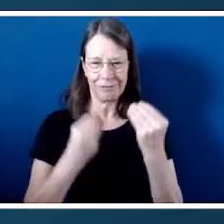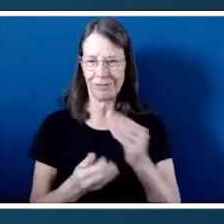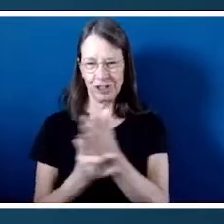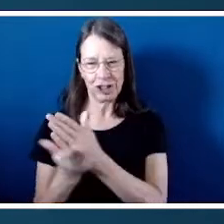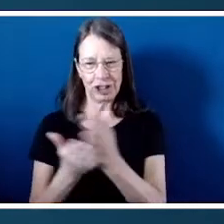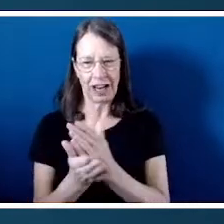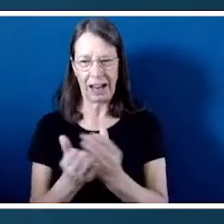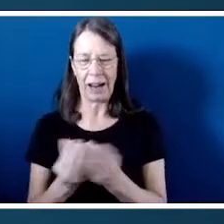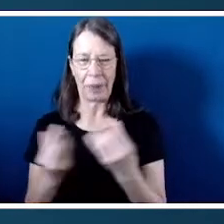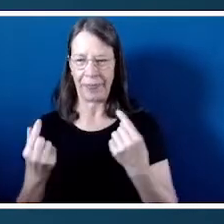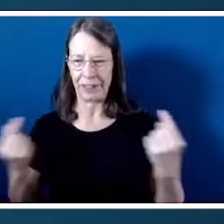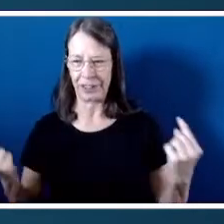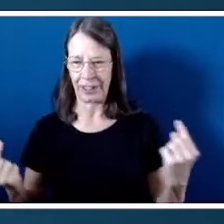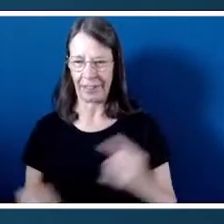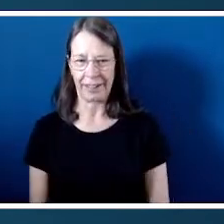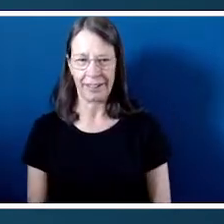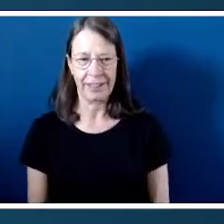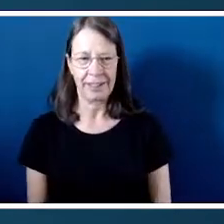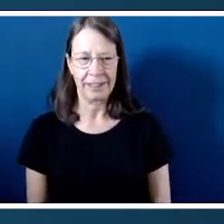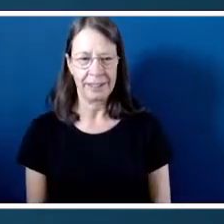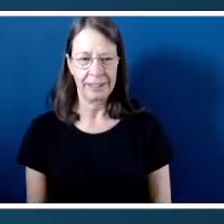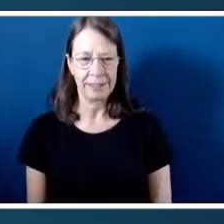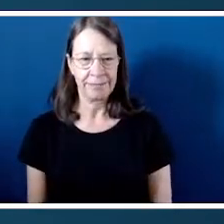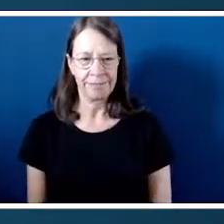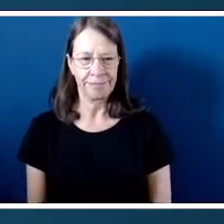sometimes amazes me what we continue